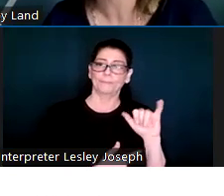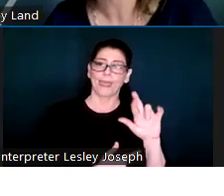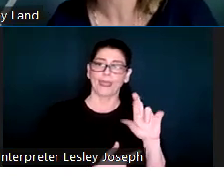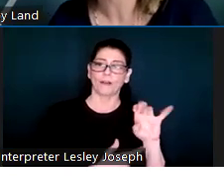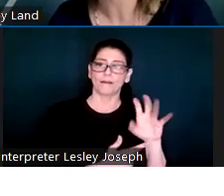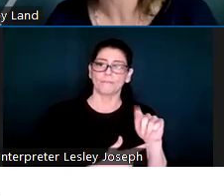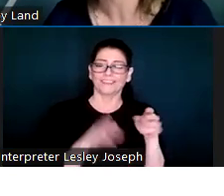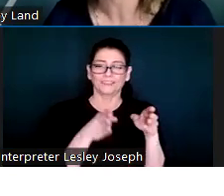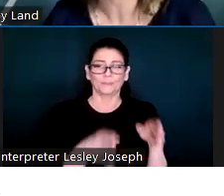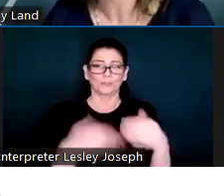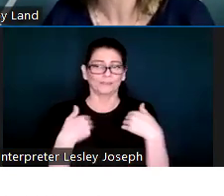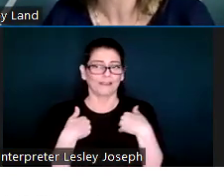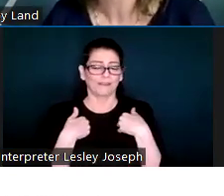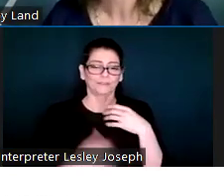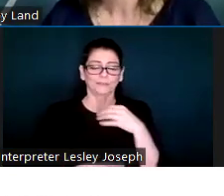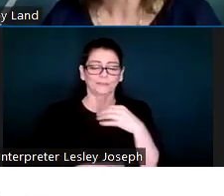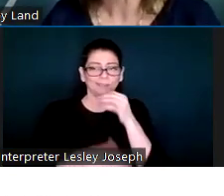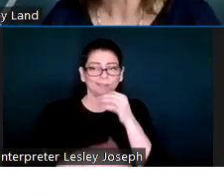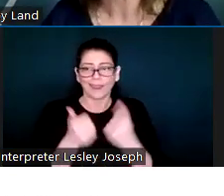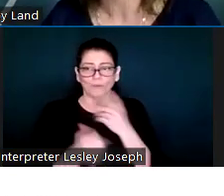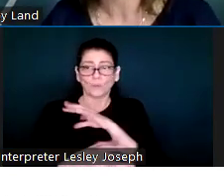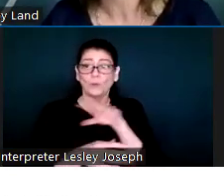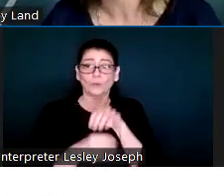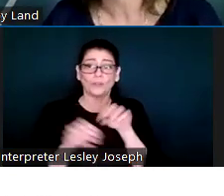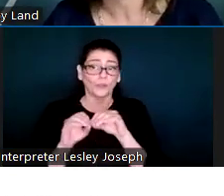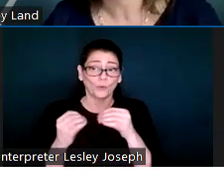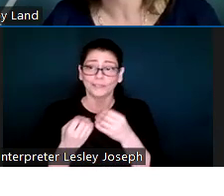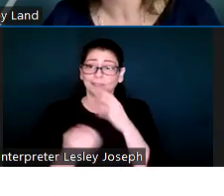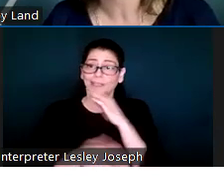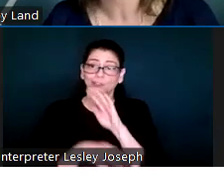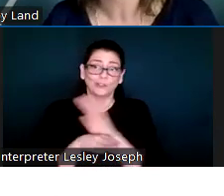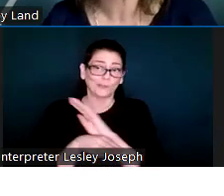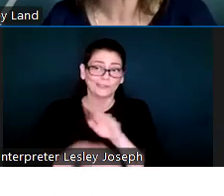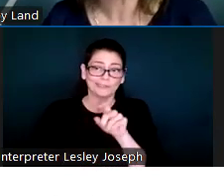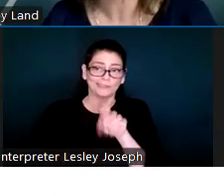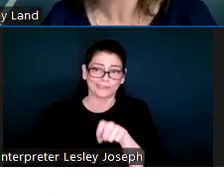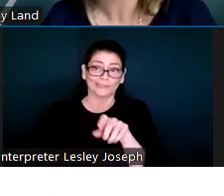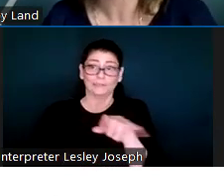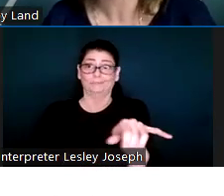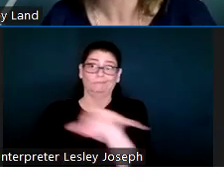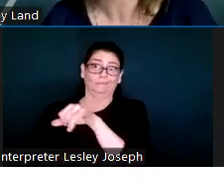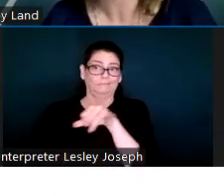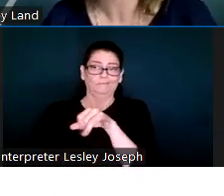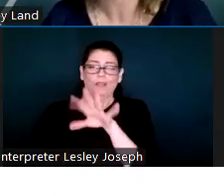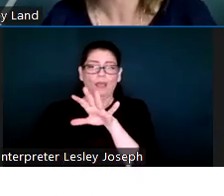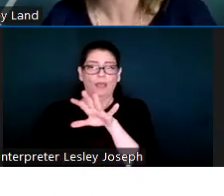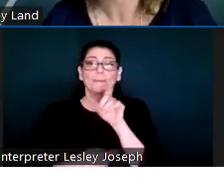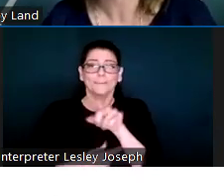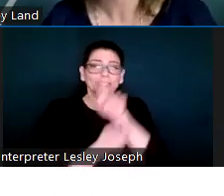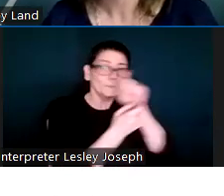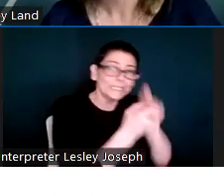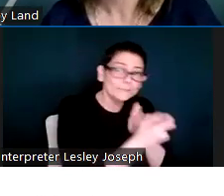the organization or within the business needs uniforms. So it has to be very specific to the person and their